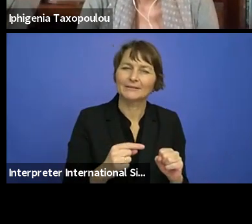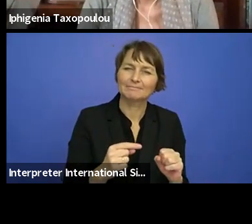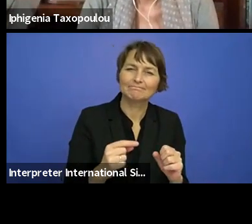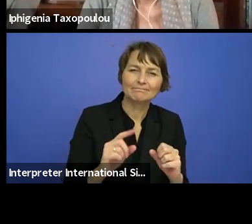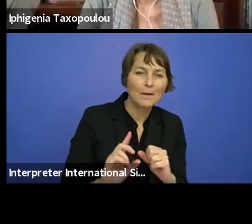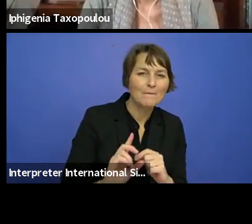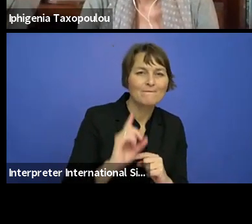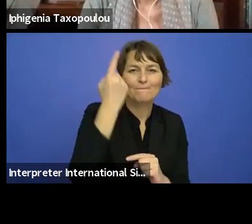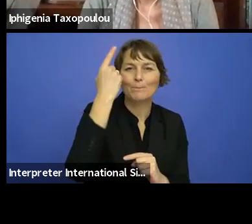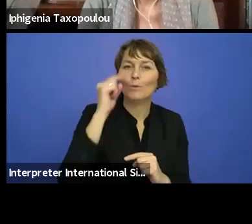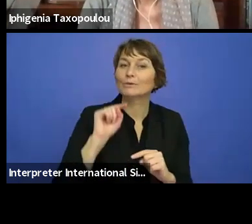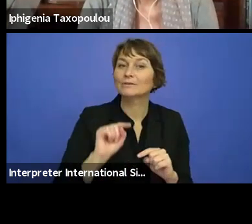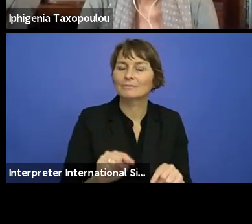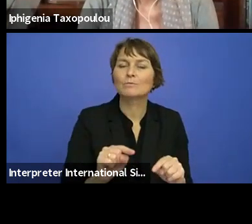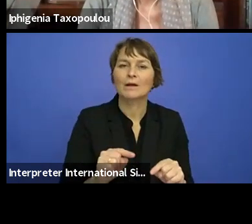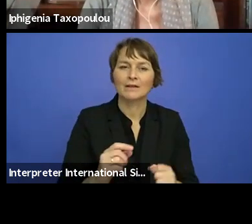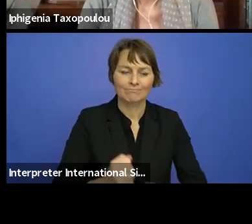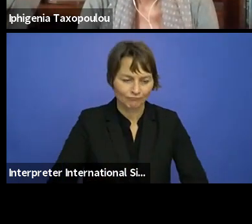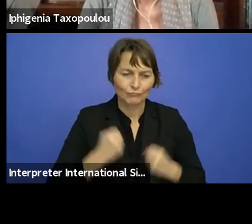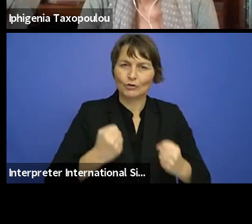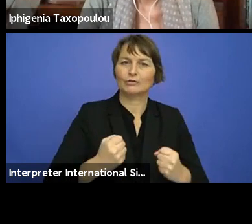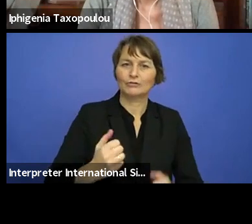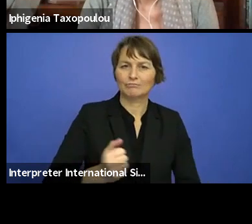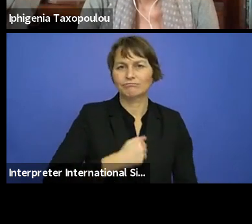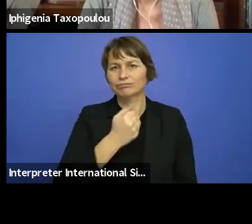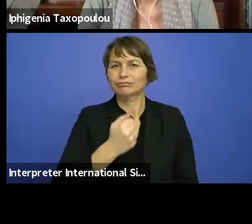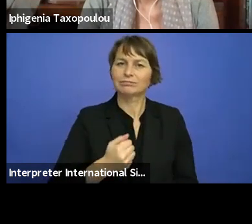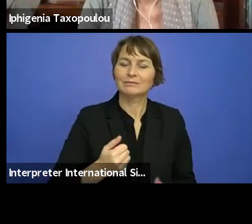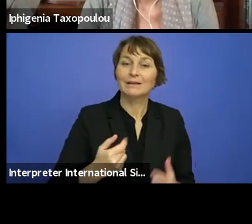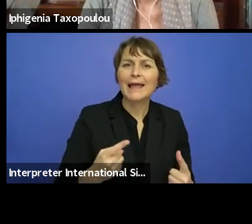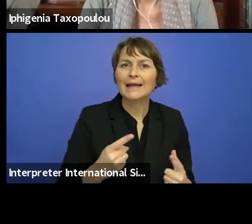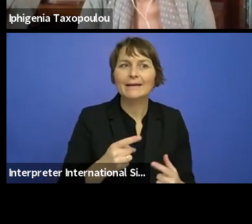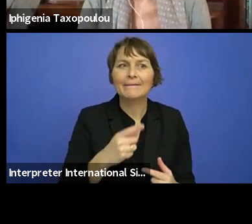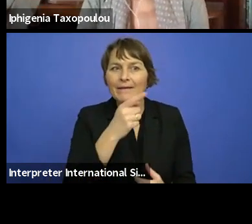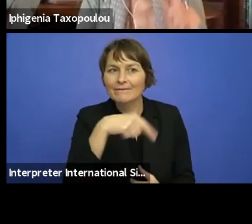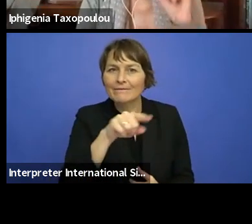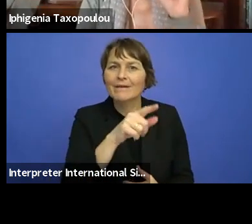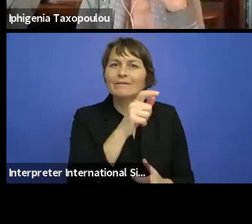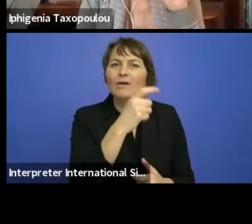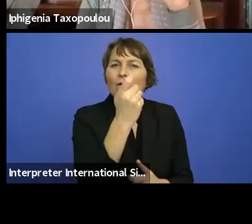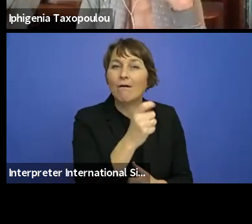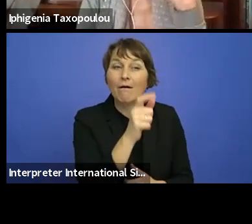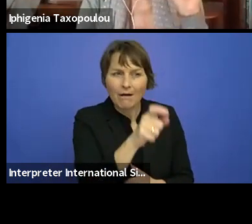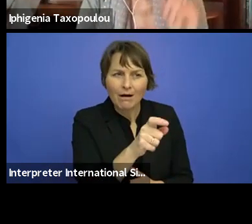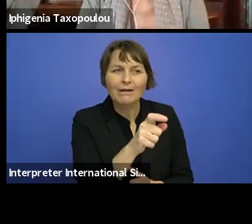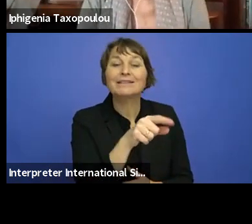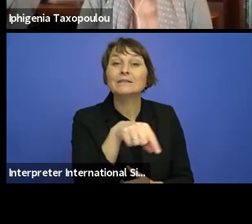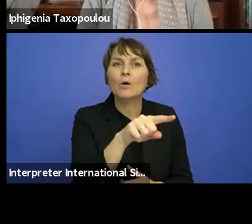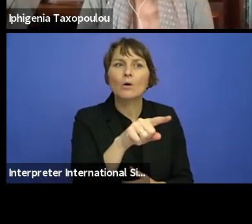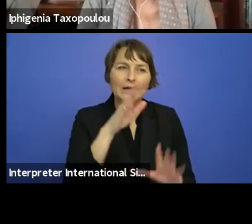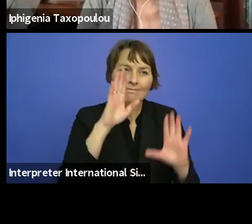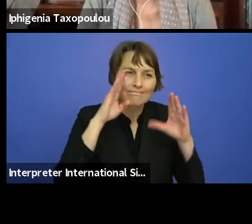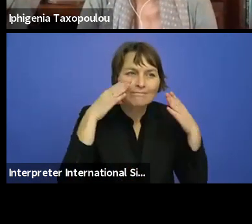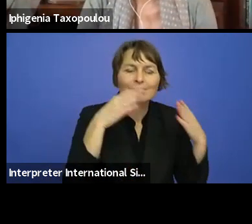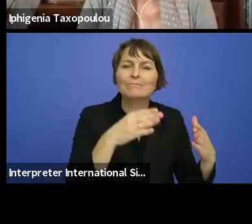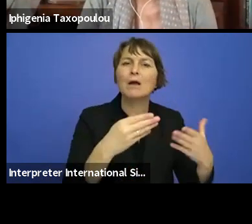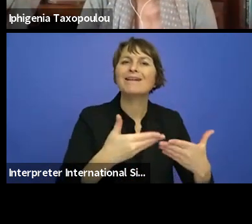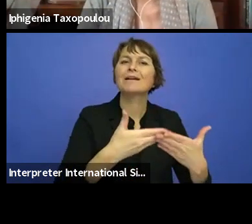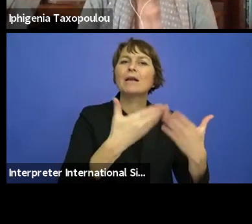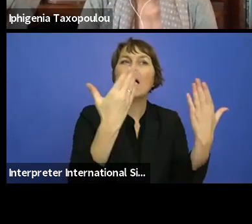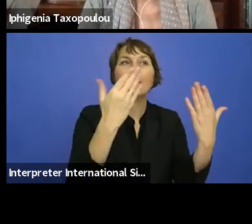firstly, and secondly, to really support those artists who work with the climate justice or climate